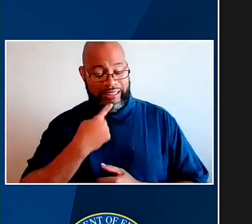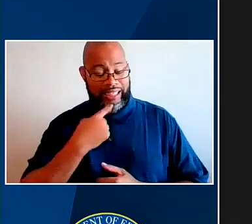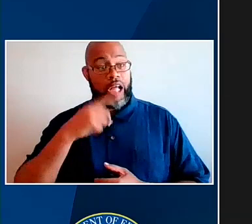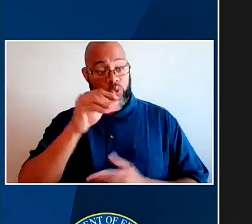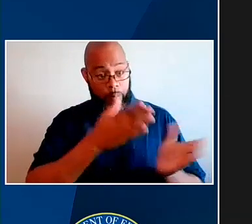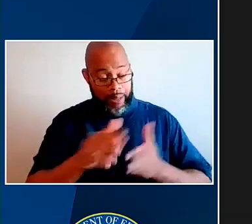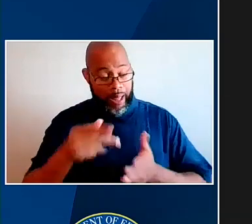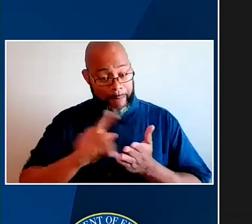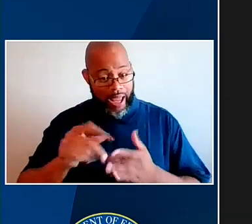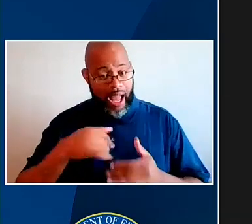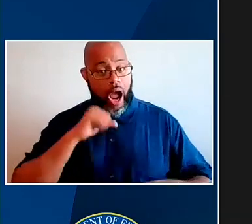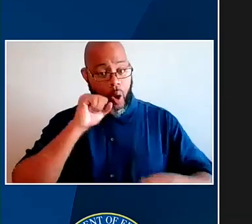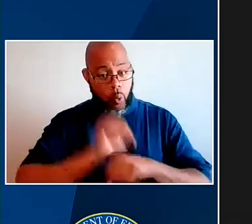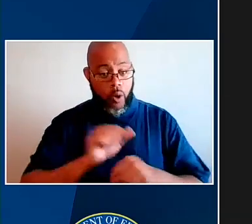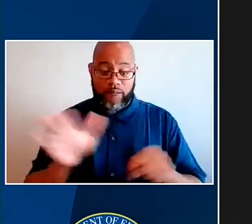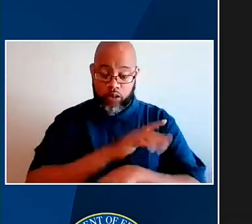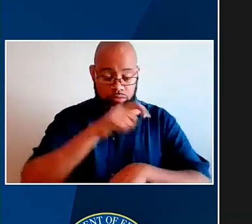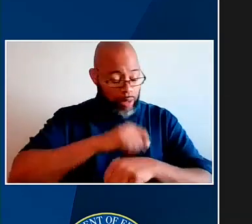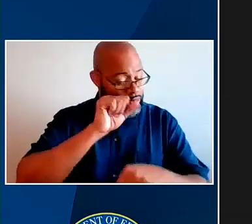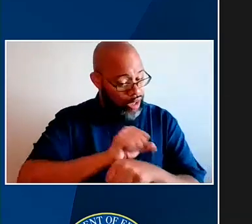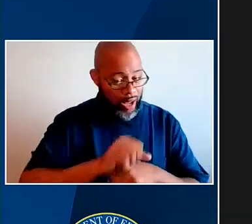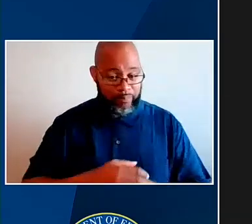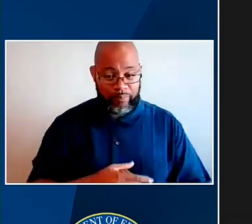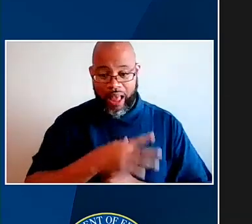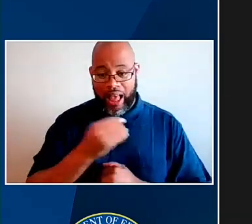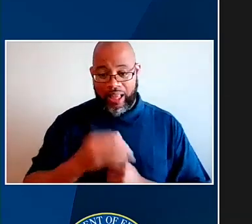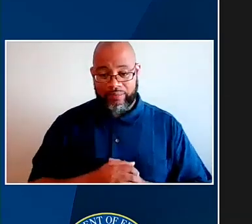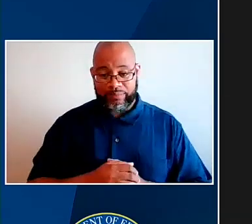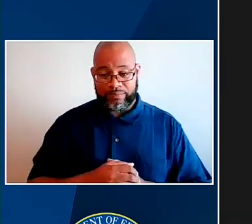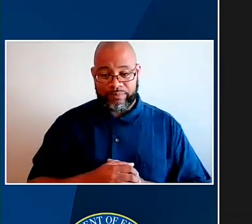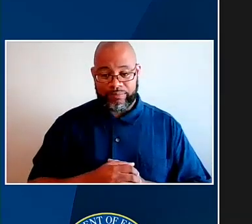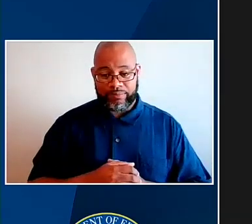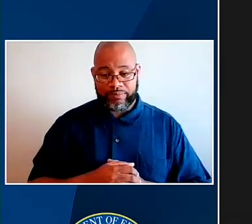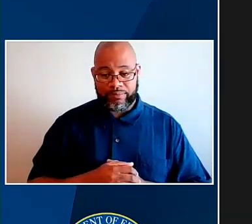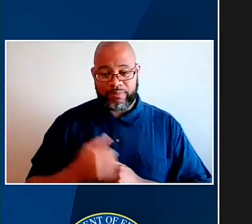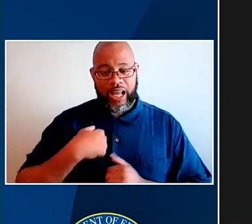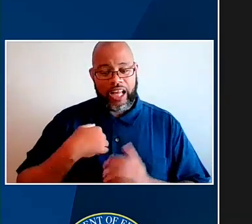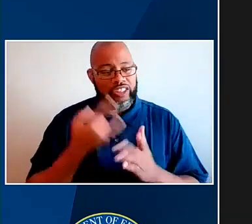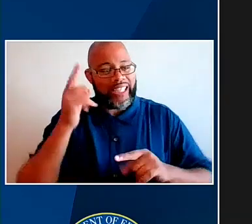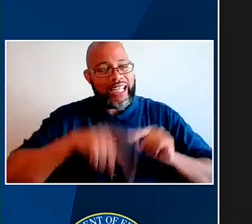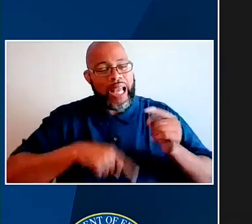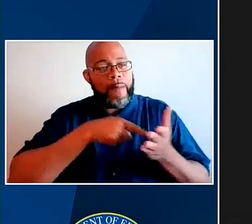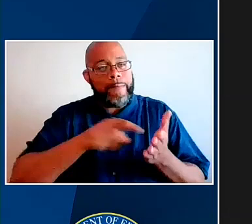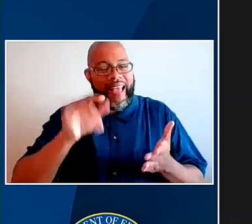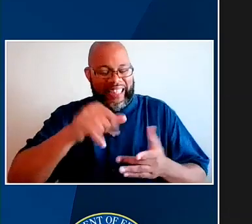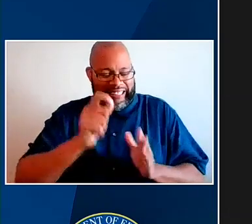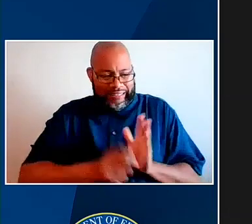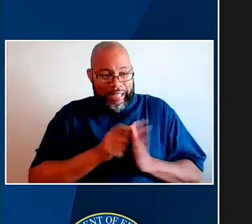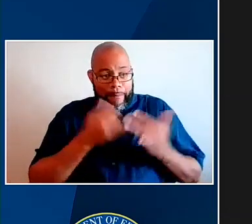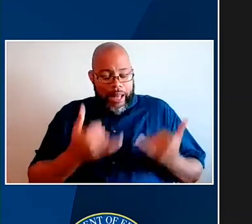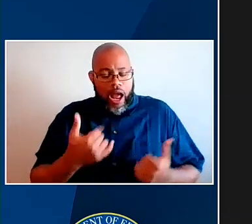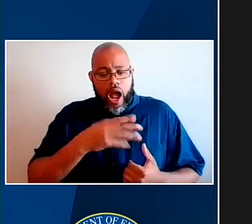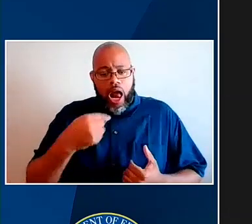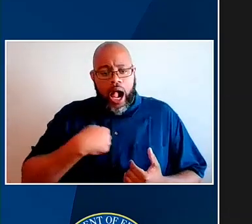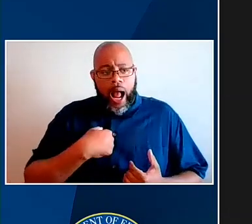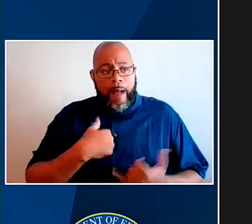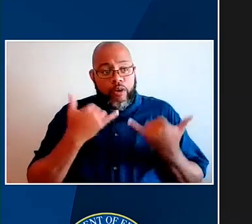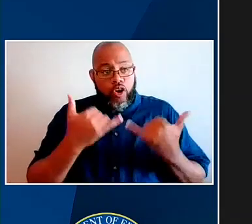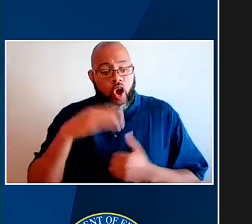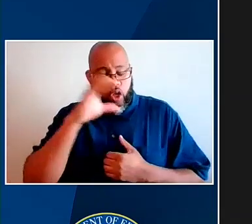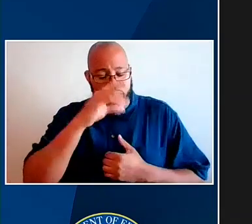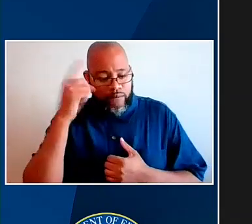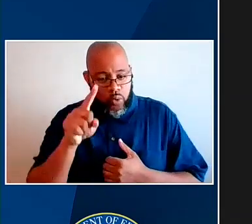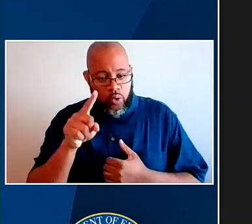to pay it. I work a full-time job and I just cannot pay it at this time. And I'm currently looking for